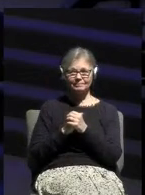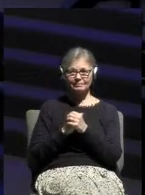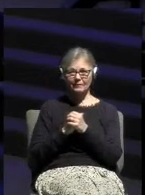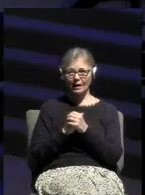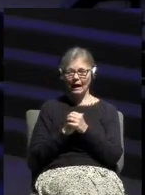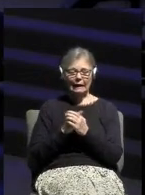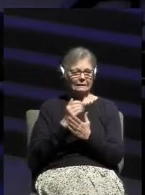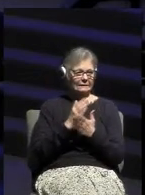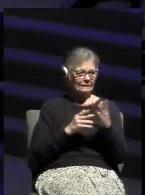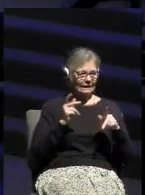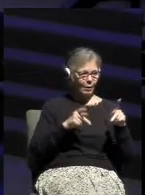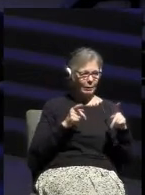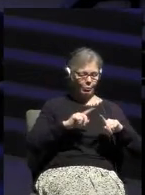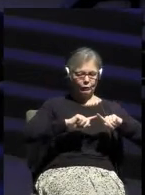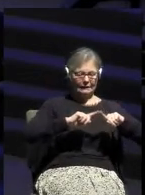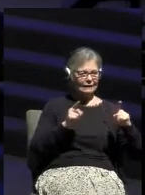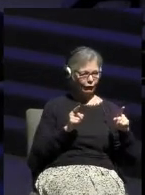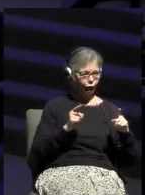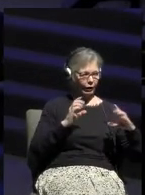differently.